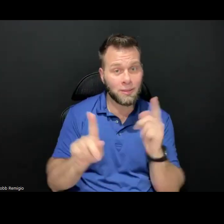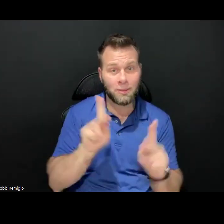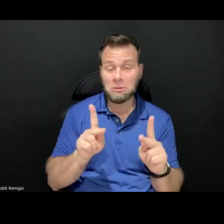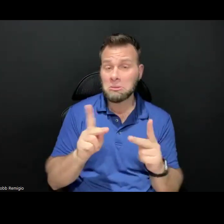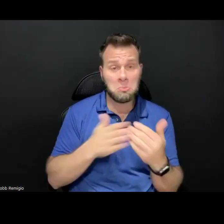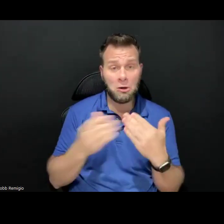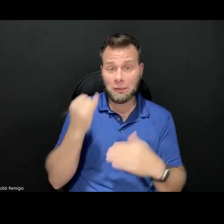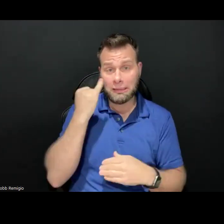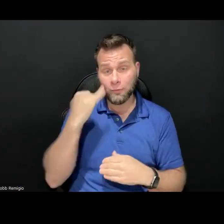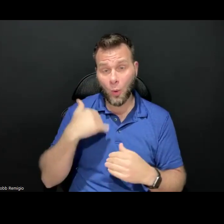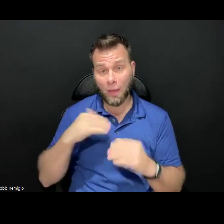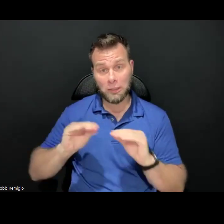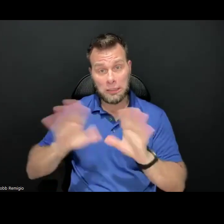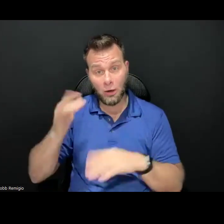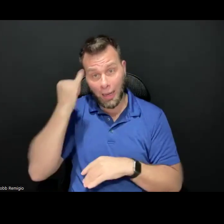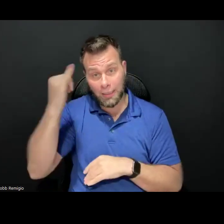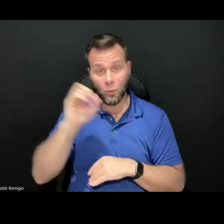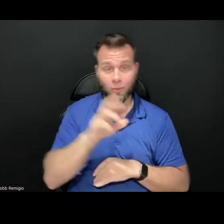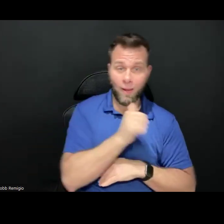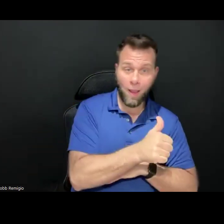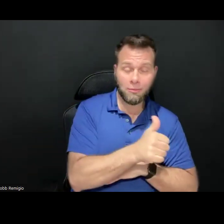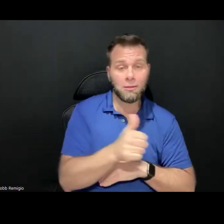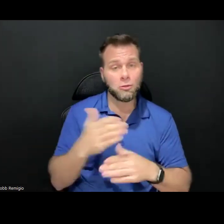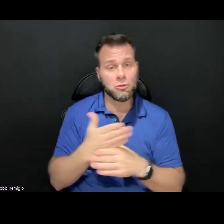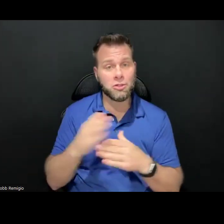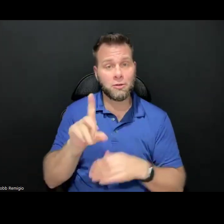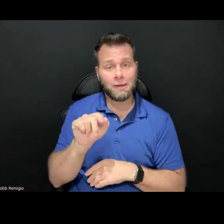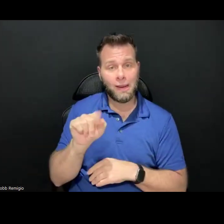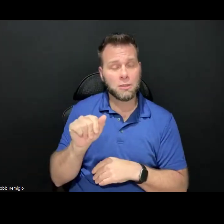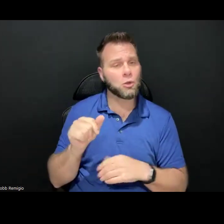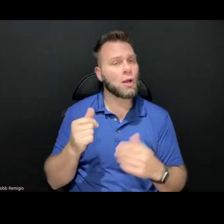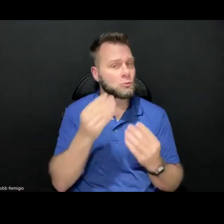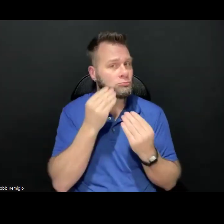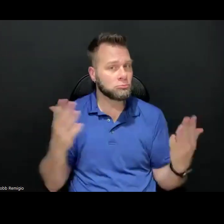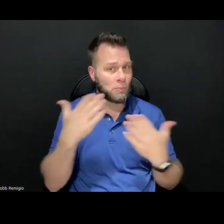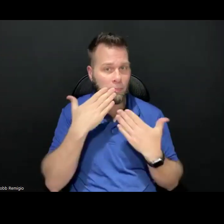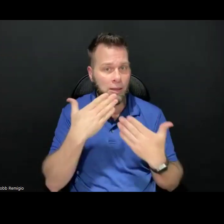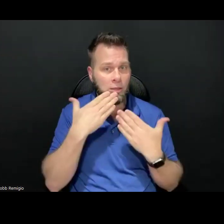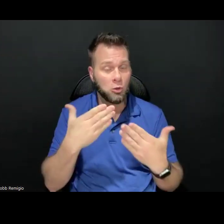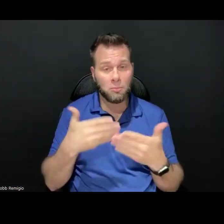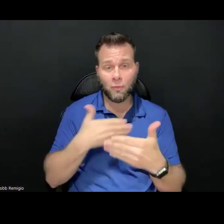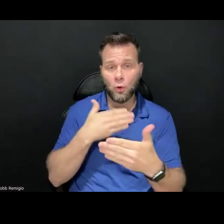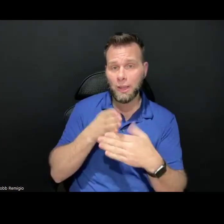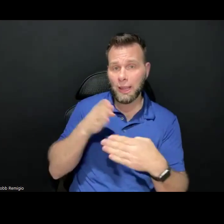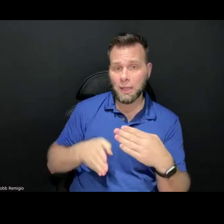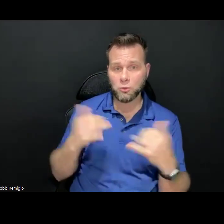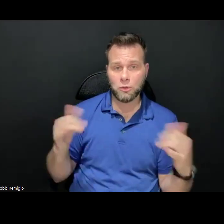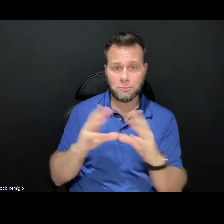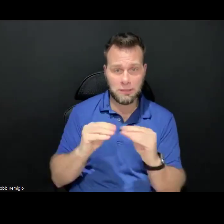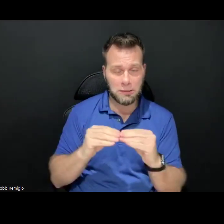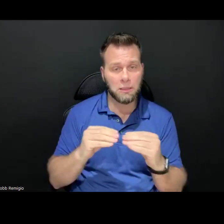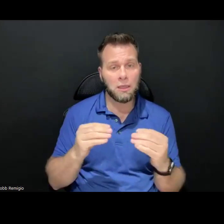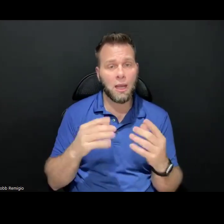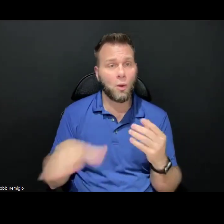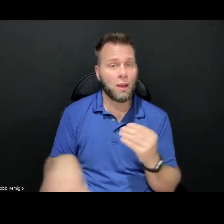ideas of what you want to do with the data. So just sharing my appreciation. And before I wrap us up, I wanted to say that